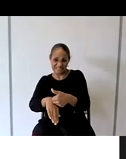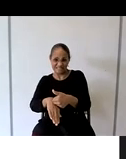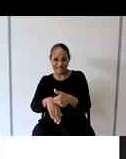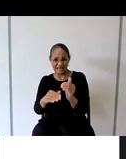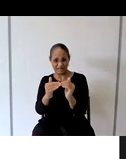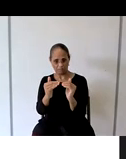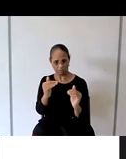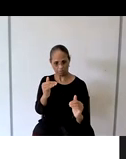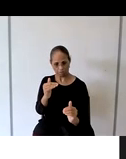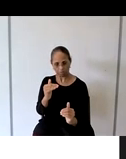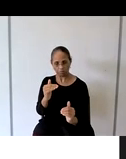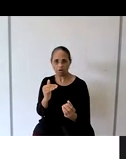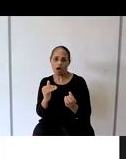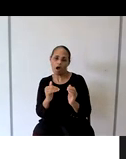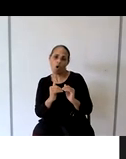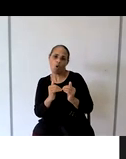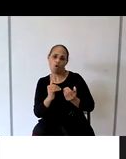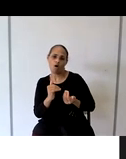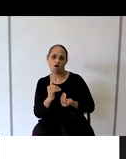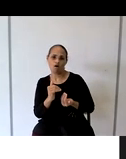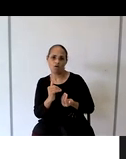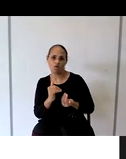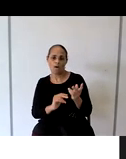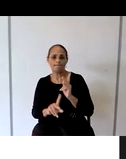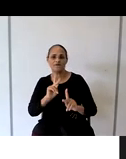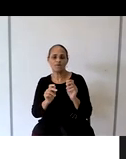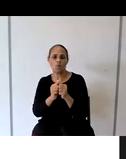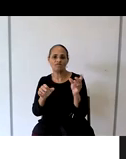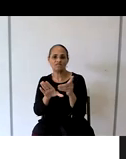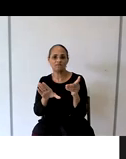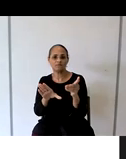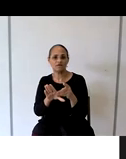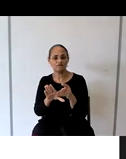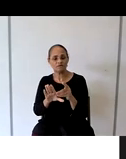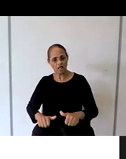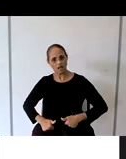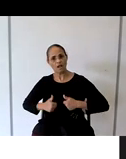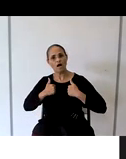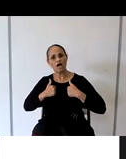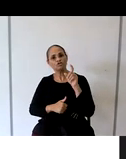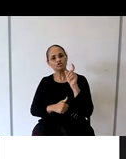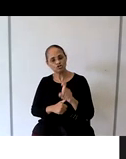bar on how people with disabilities' lives should be led.